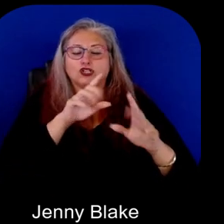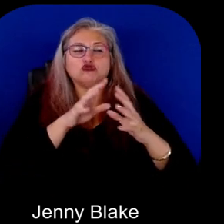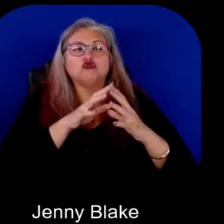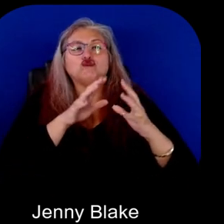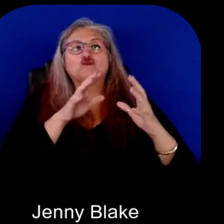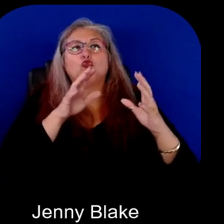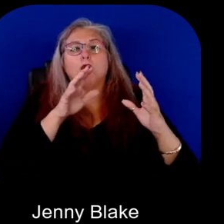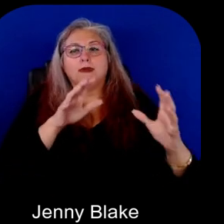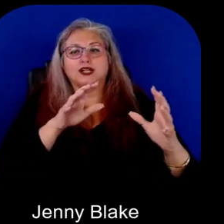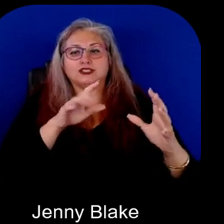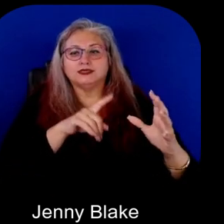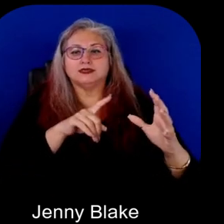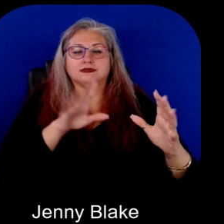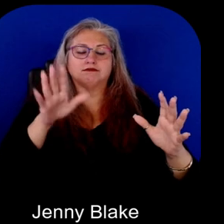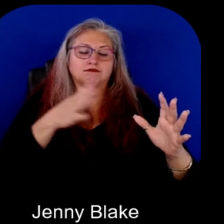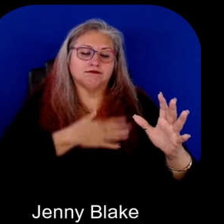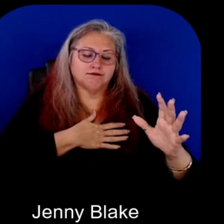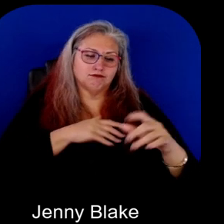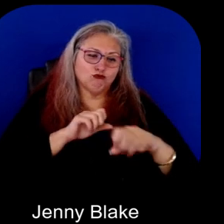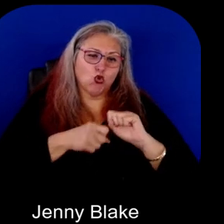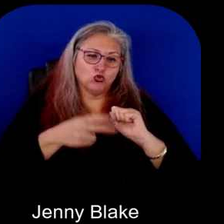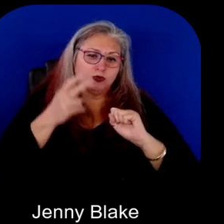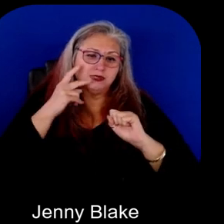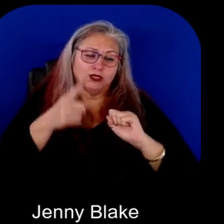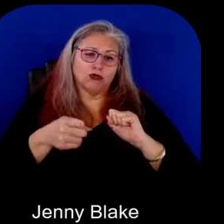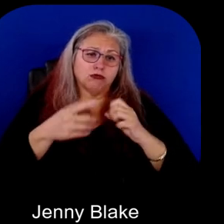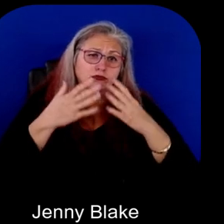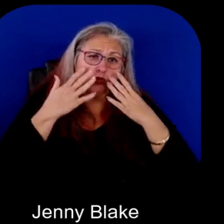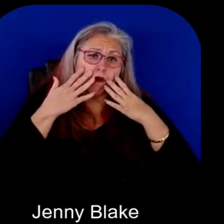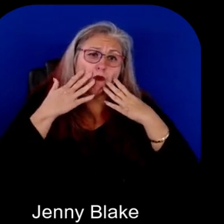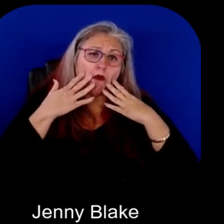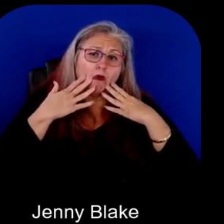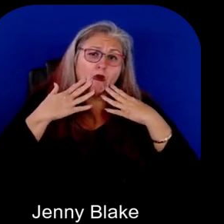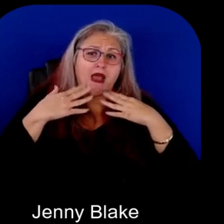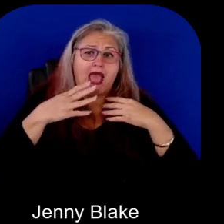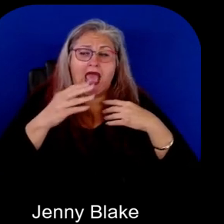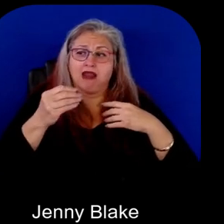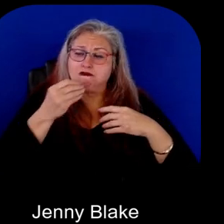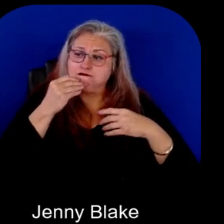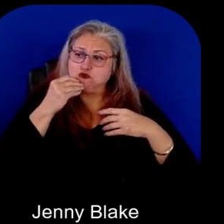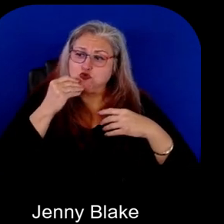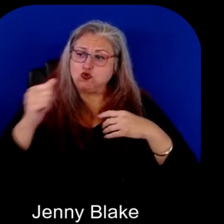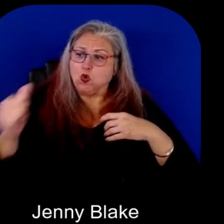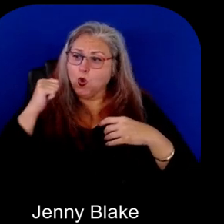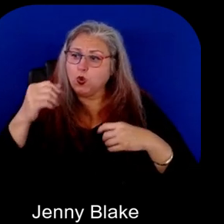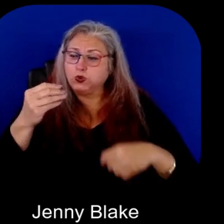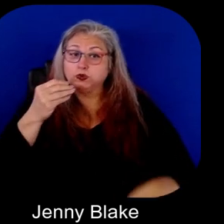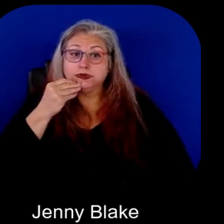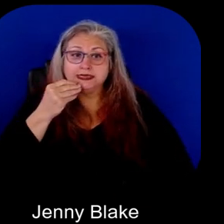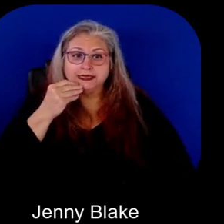so much and it broke his heart seeing her so sad, let alone on a hunger strike,